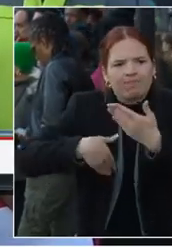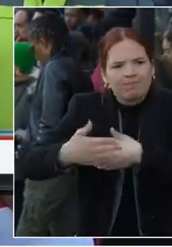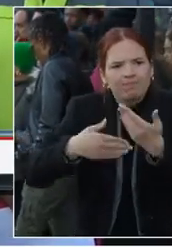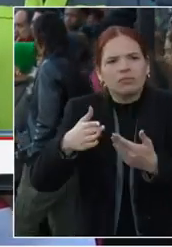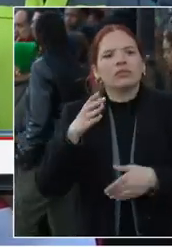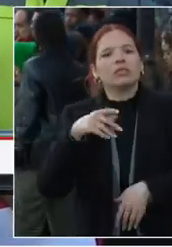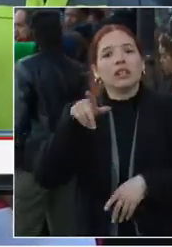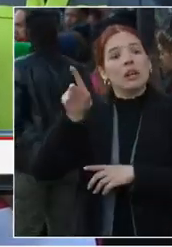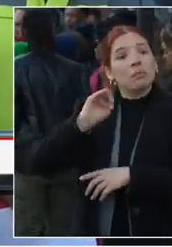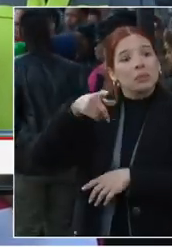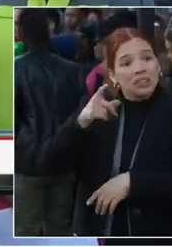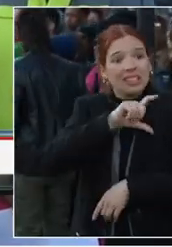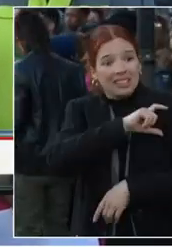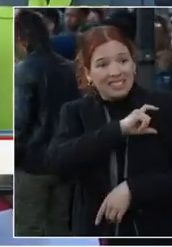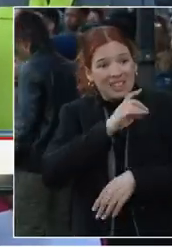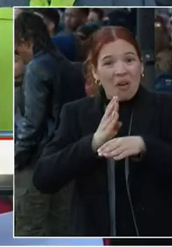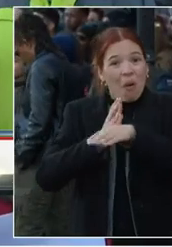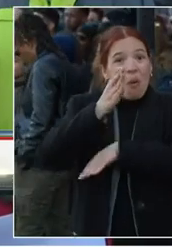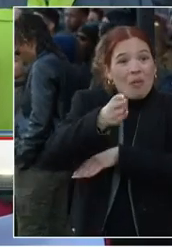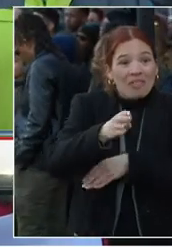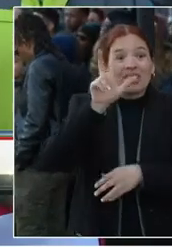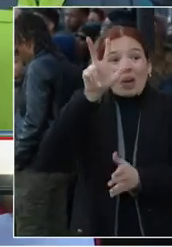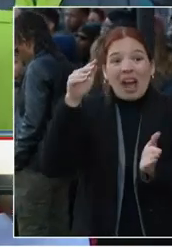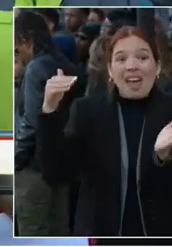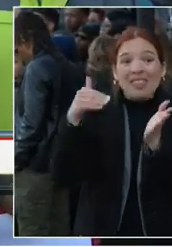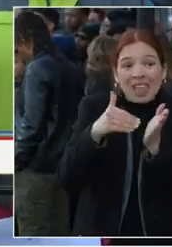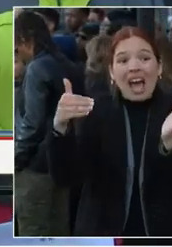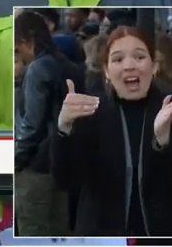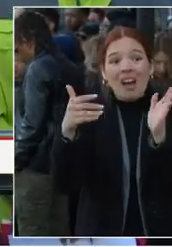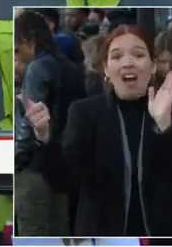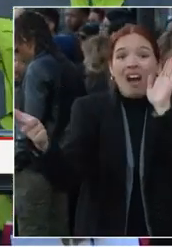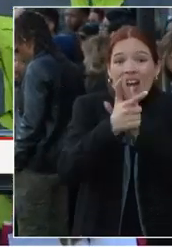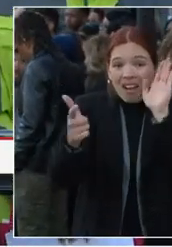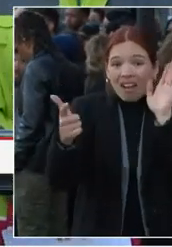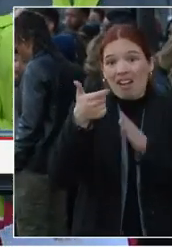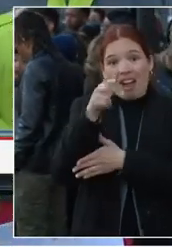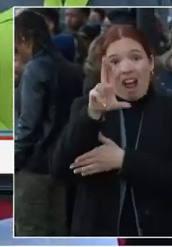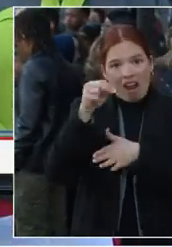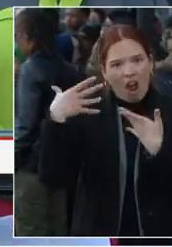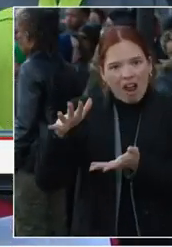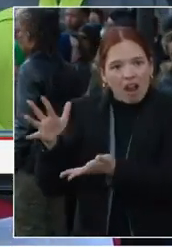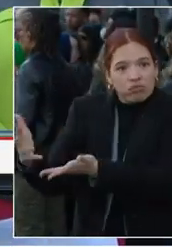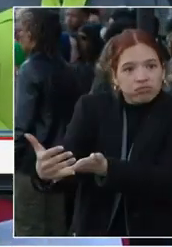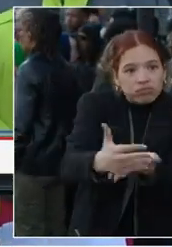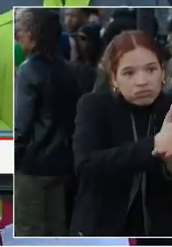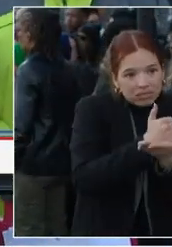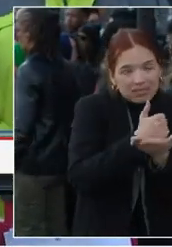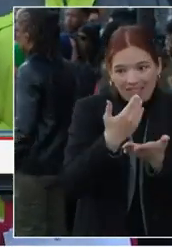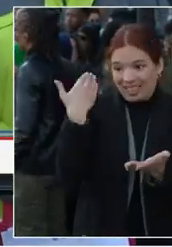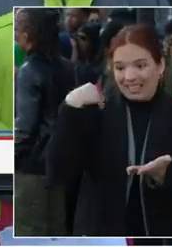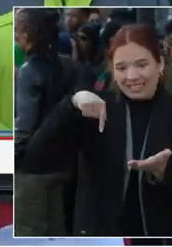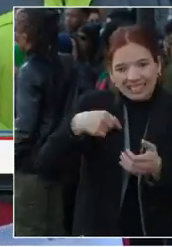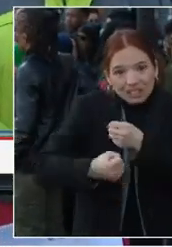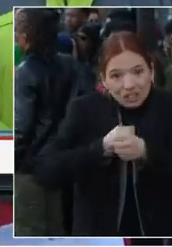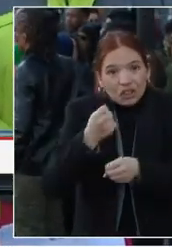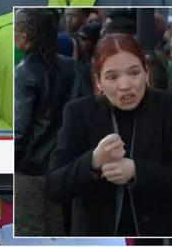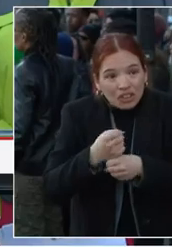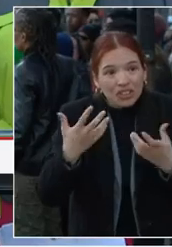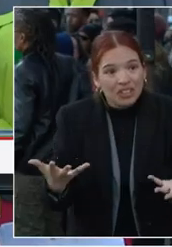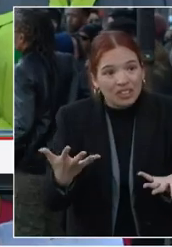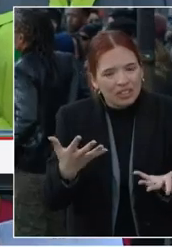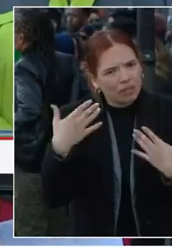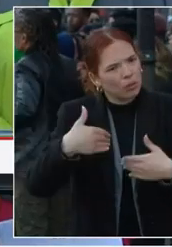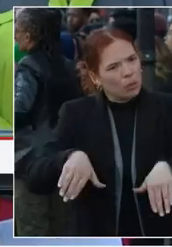over 3,000 illegal firearms off the streets of the District of Columbia last year. And as we look back, that has